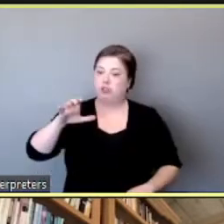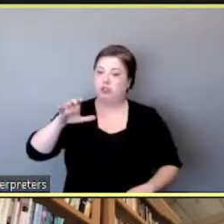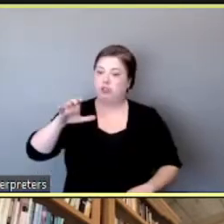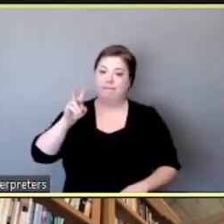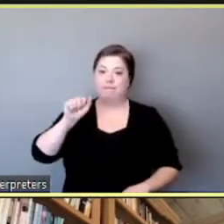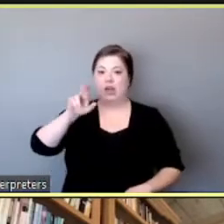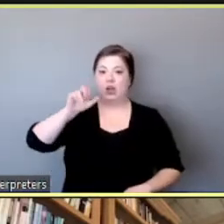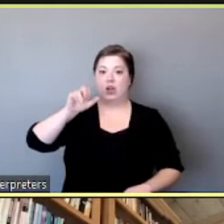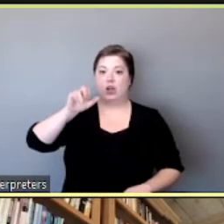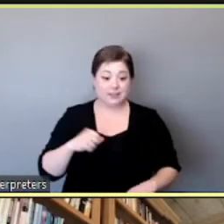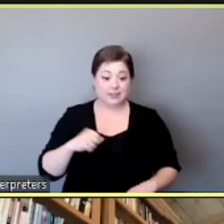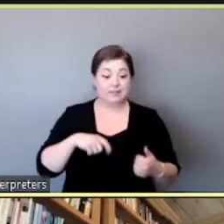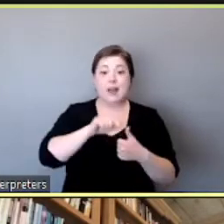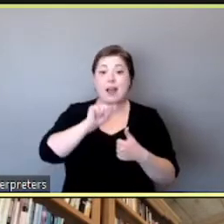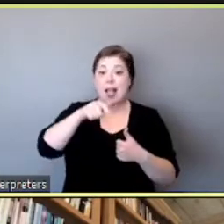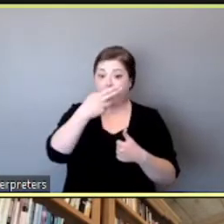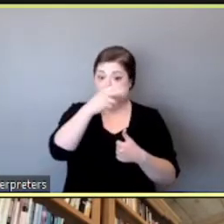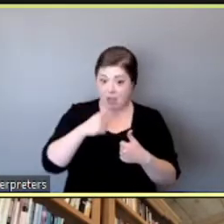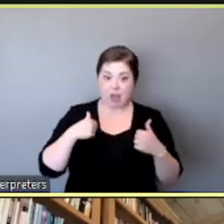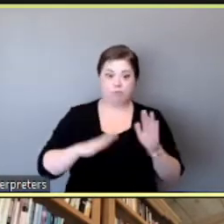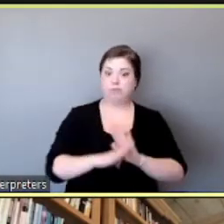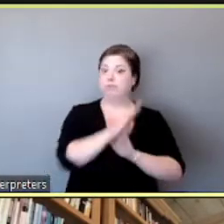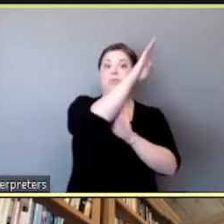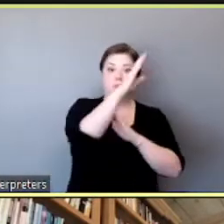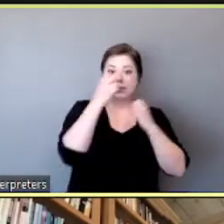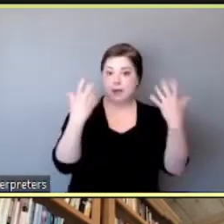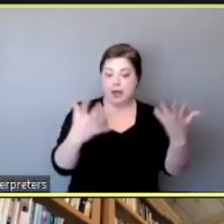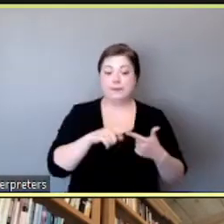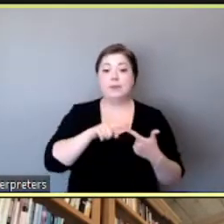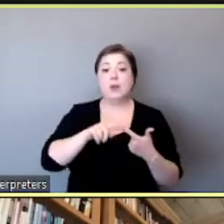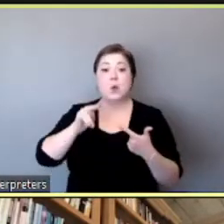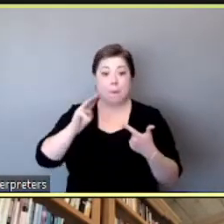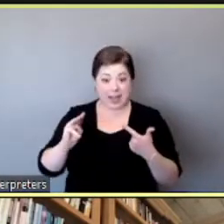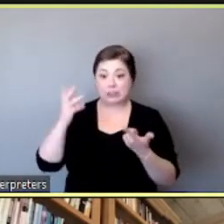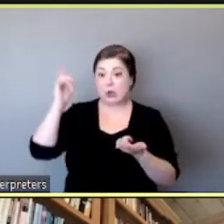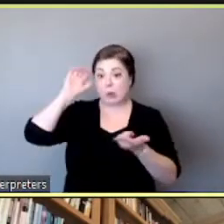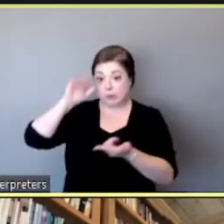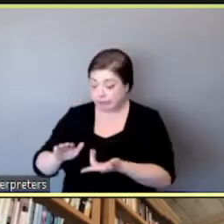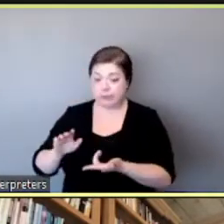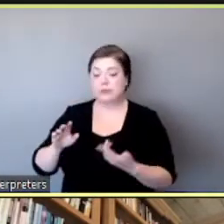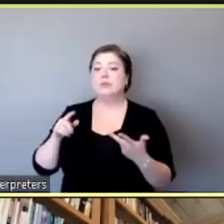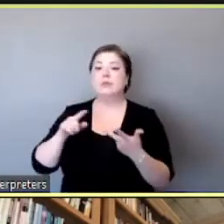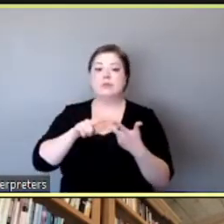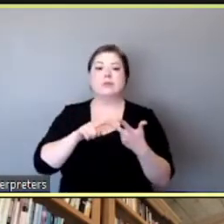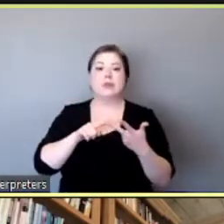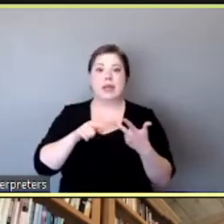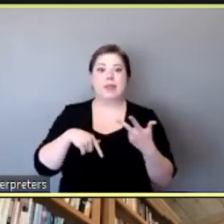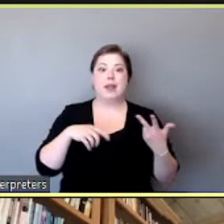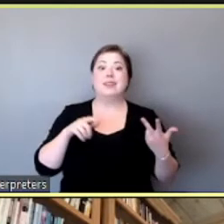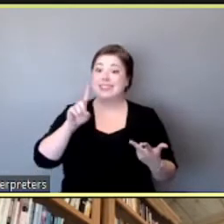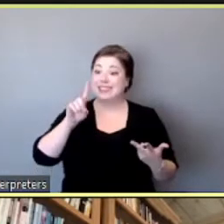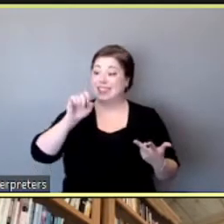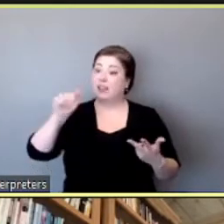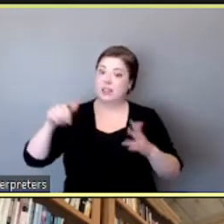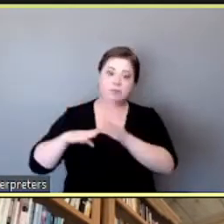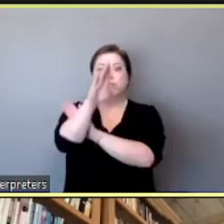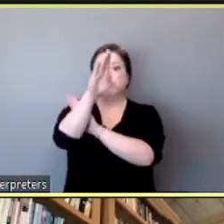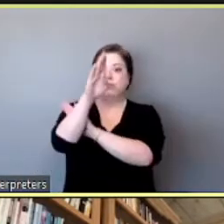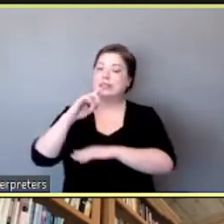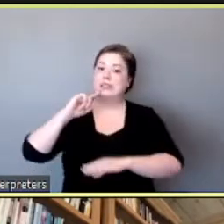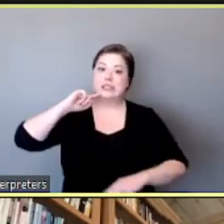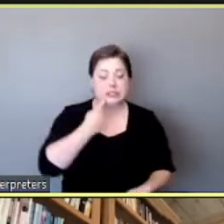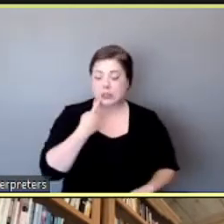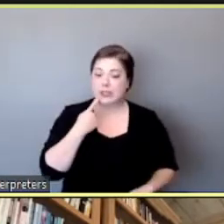significant increase suddenly. We saw it in New Mexico, came in, now it's going away. And the Delta variant, very significant increase. And we